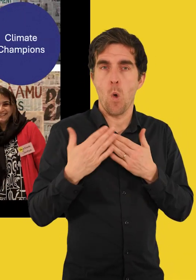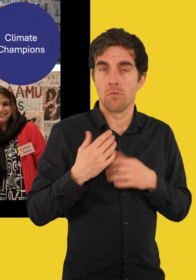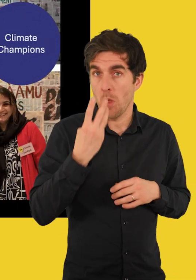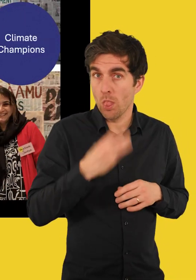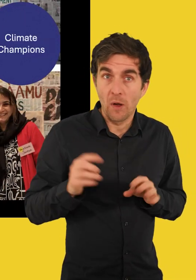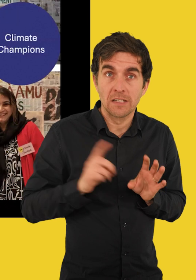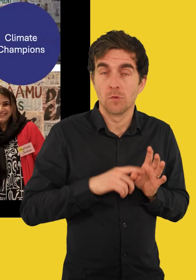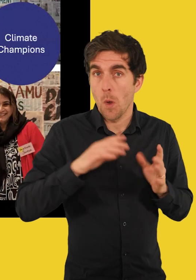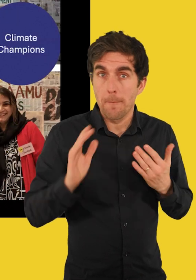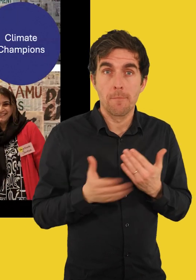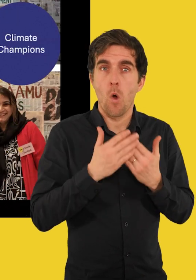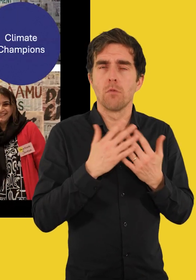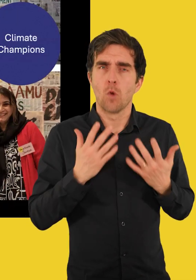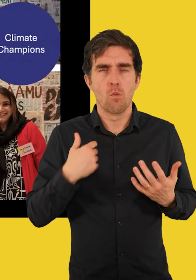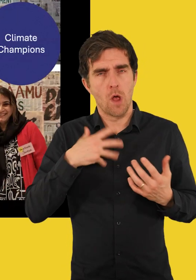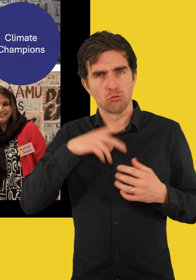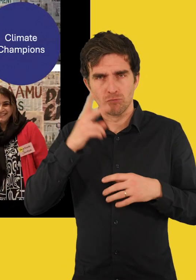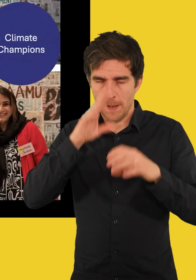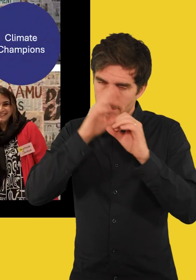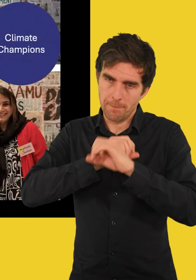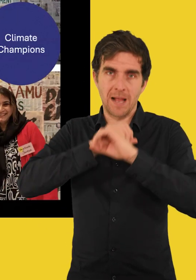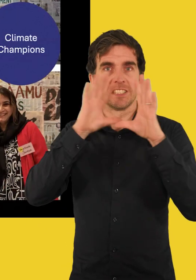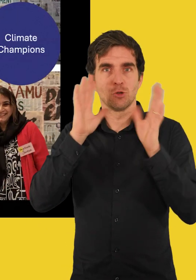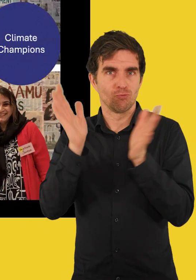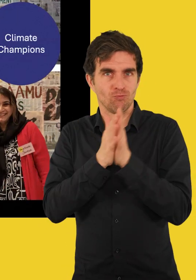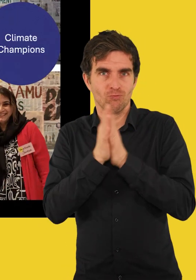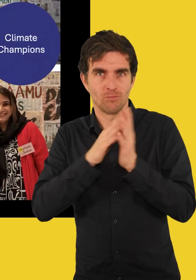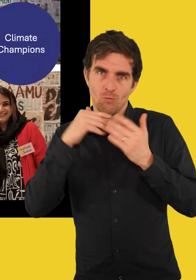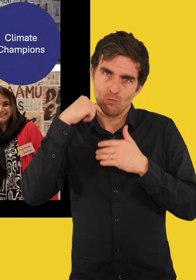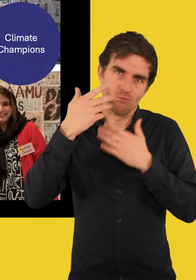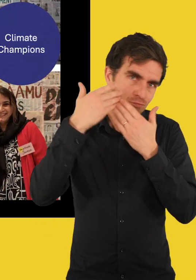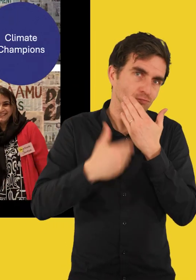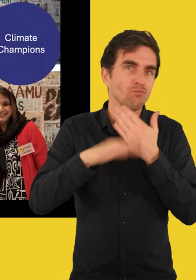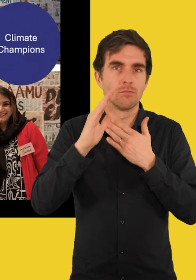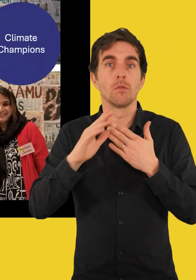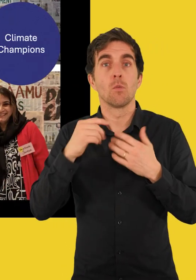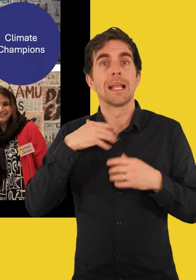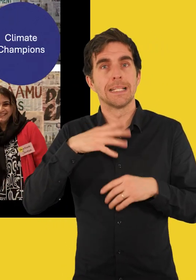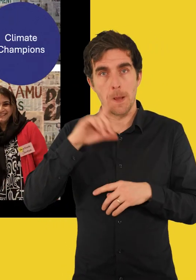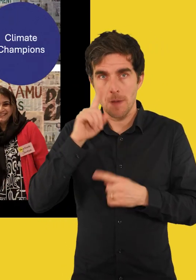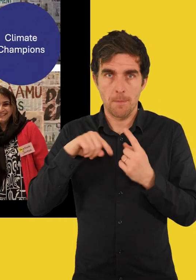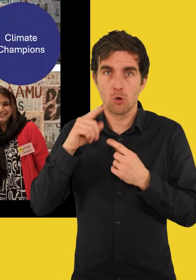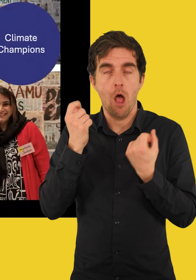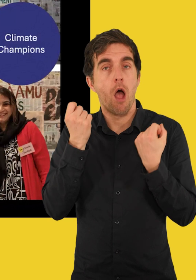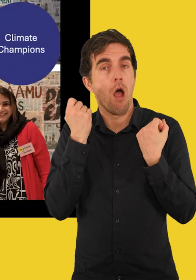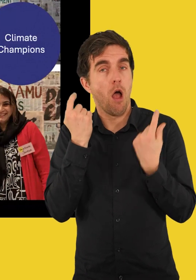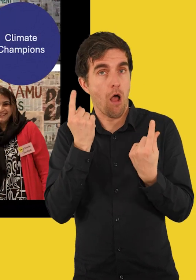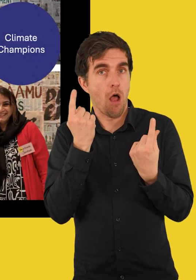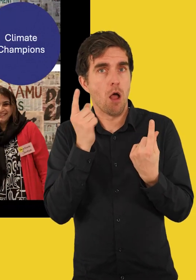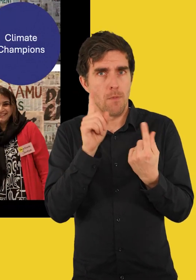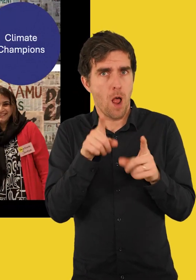more? So for reimagining that positive tomorrow, we need people to not only understand the nuances of